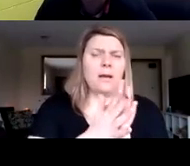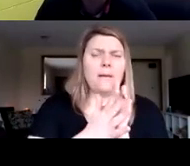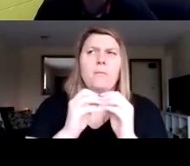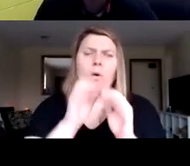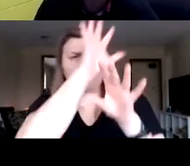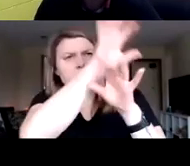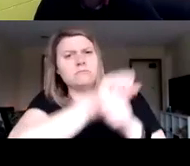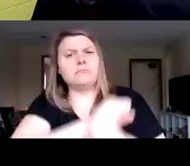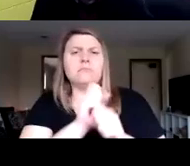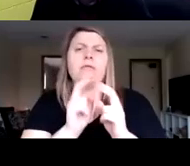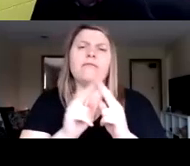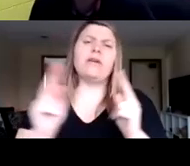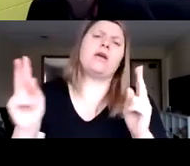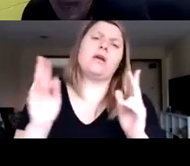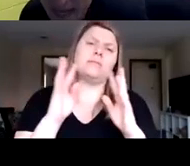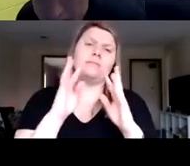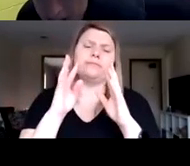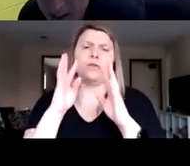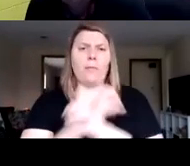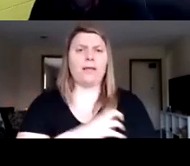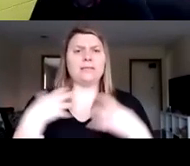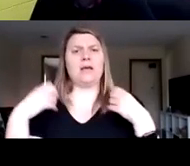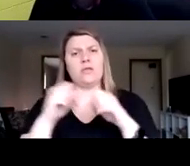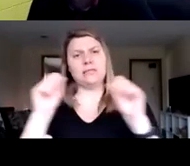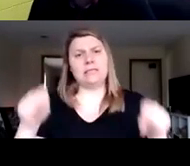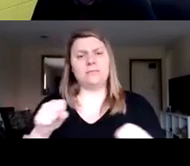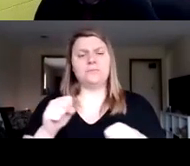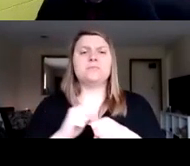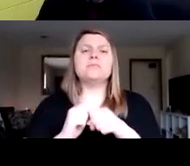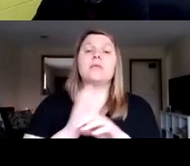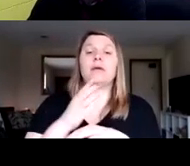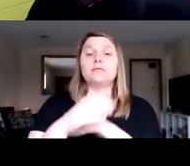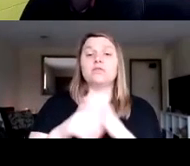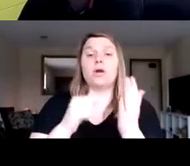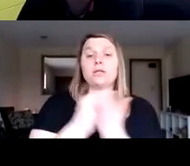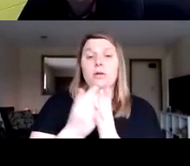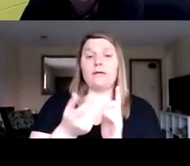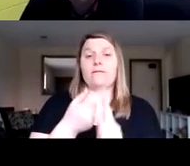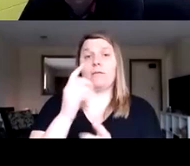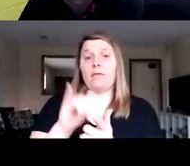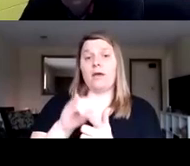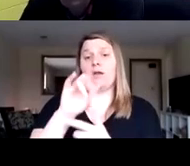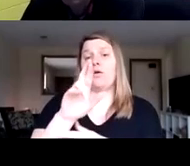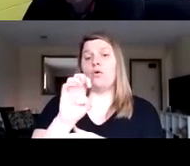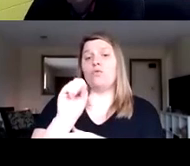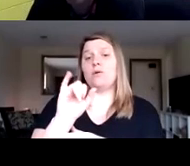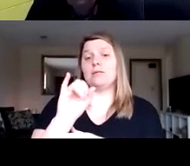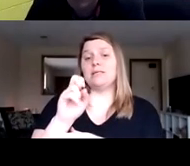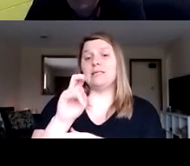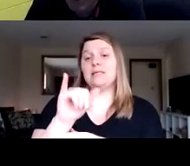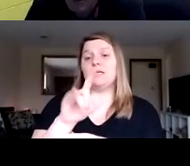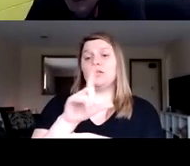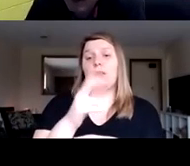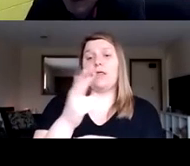very complex health system. And then after graduating from residency in 2013,